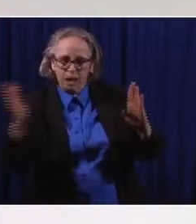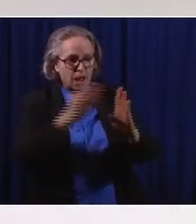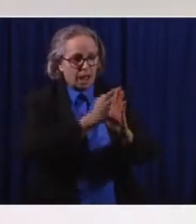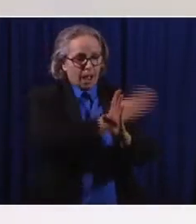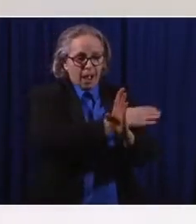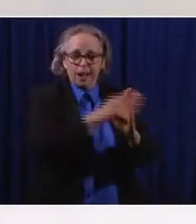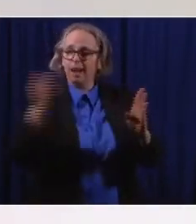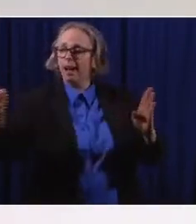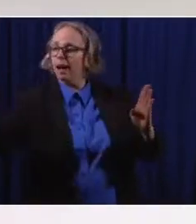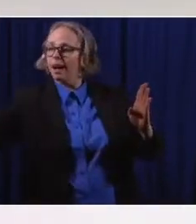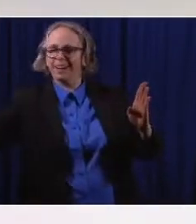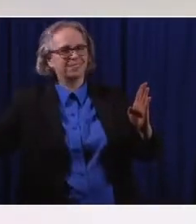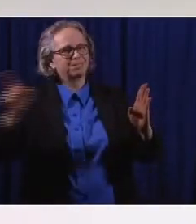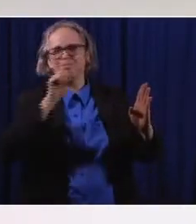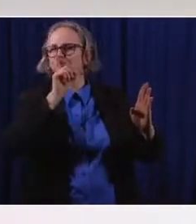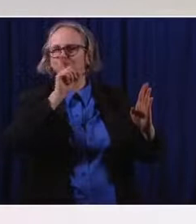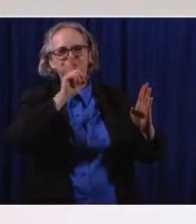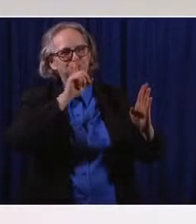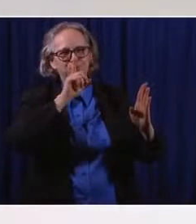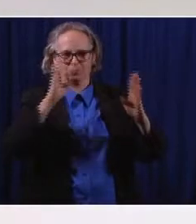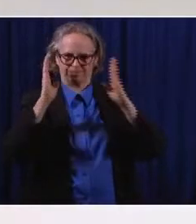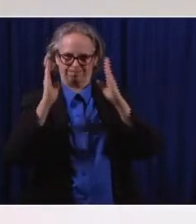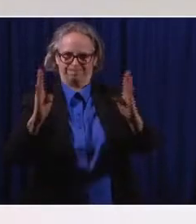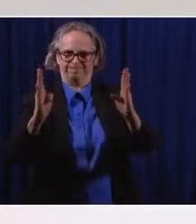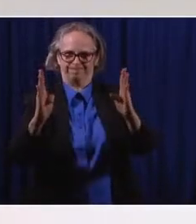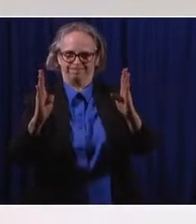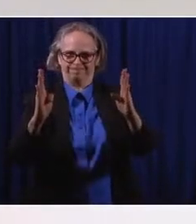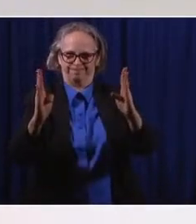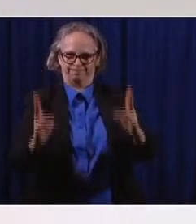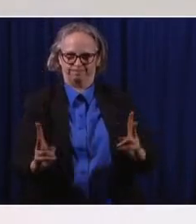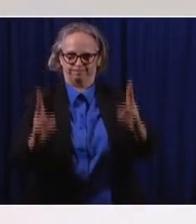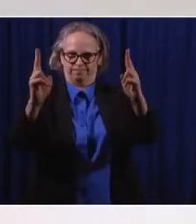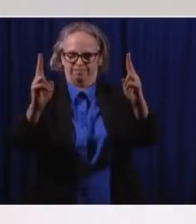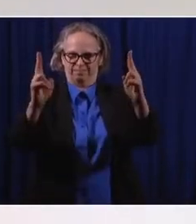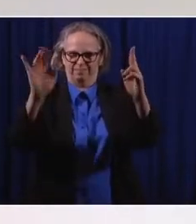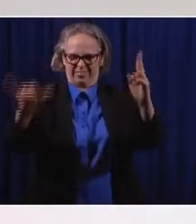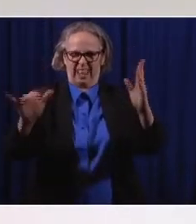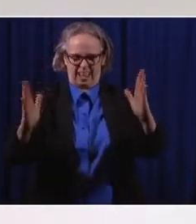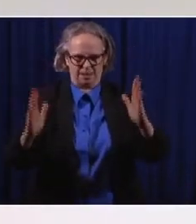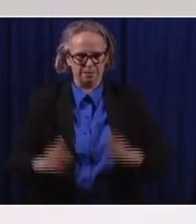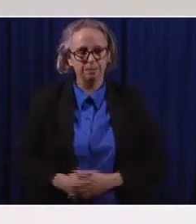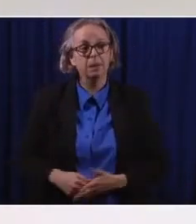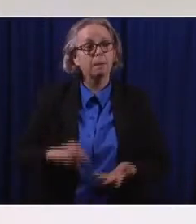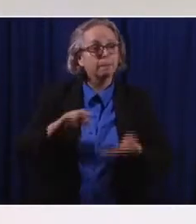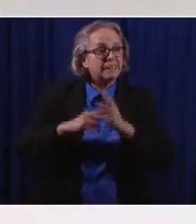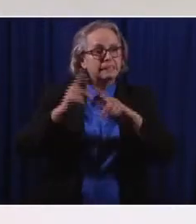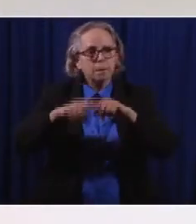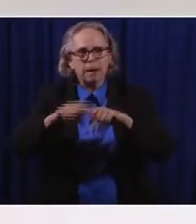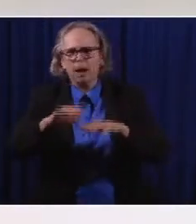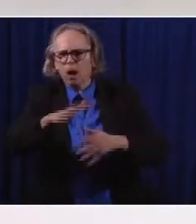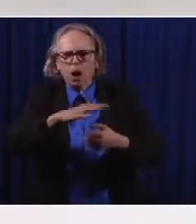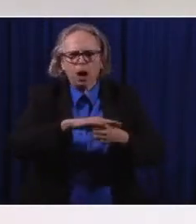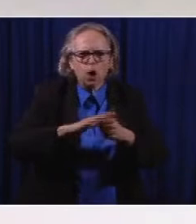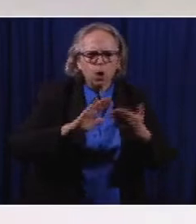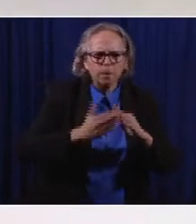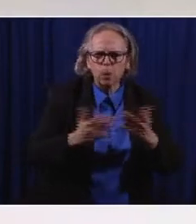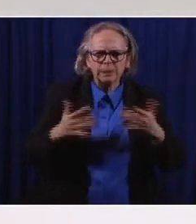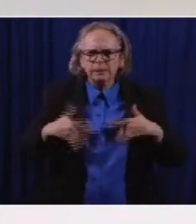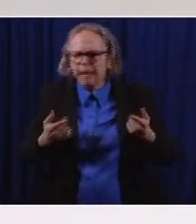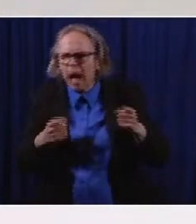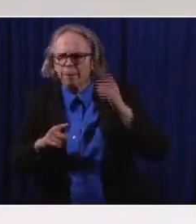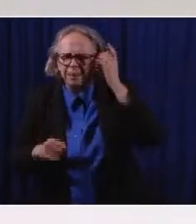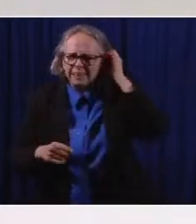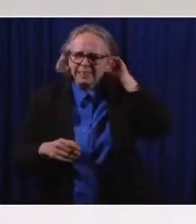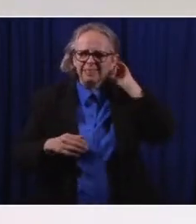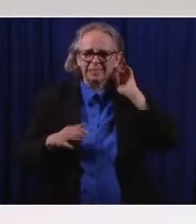and basically what was the circulation of the virus in their communities at those other time periods. So it's hard to take what we learned from